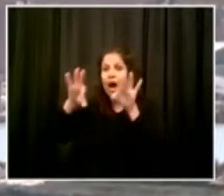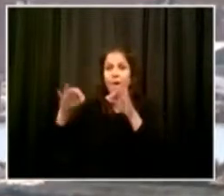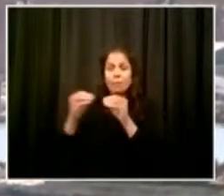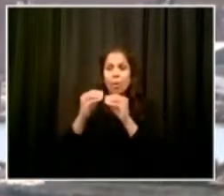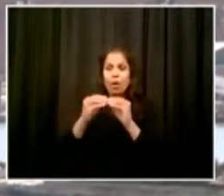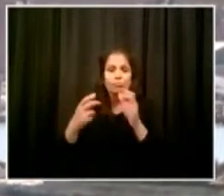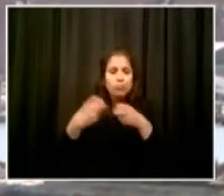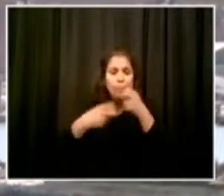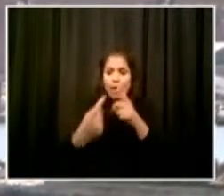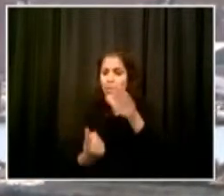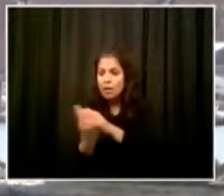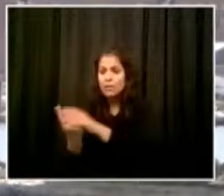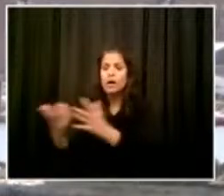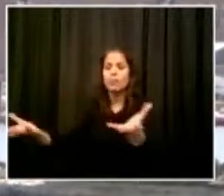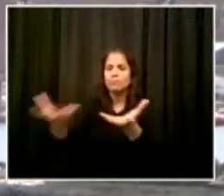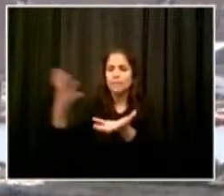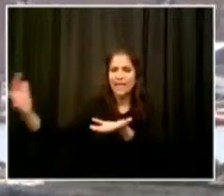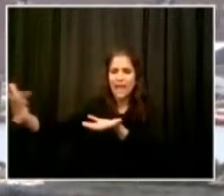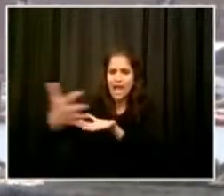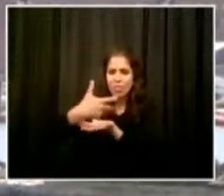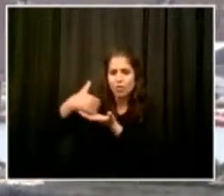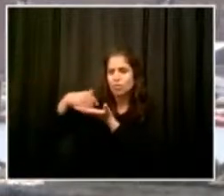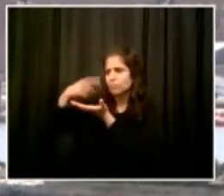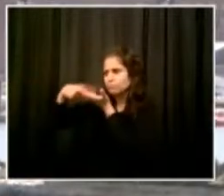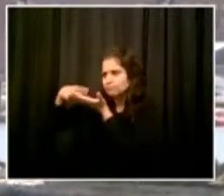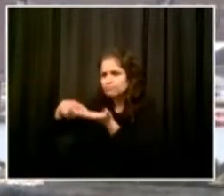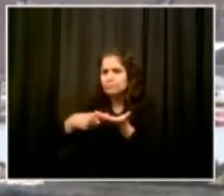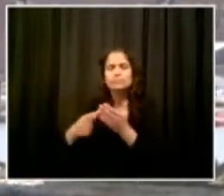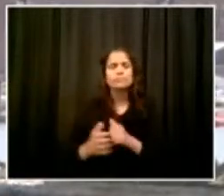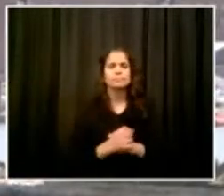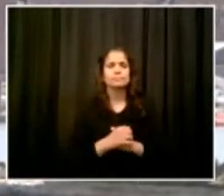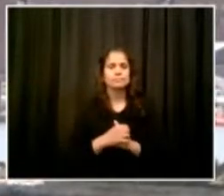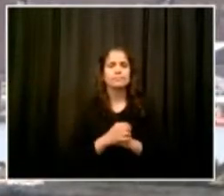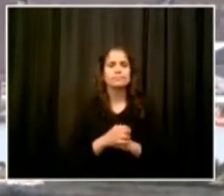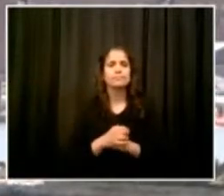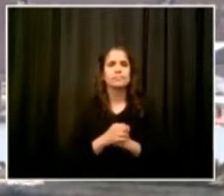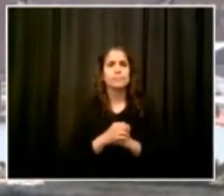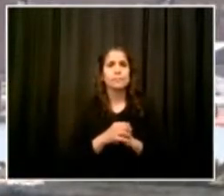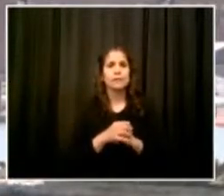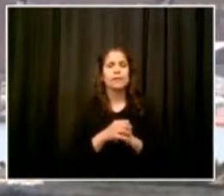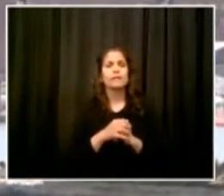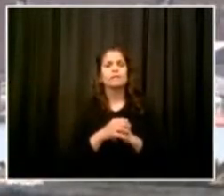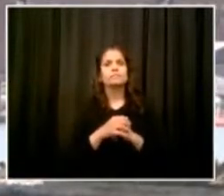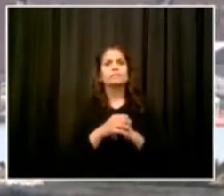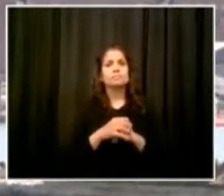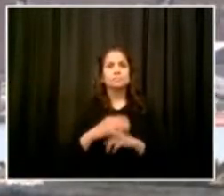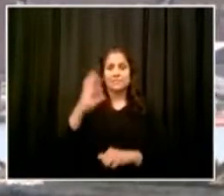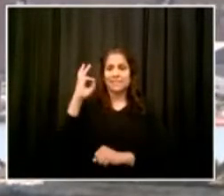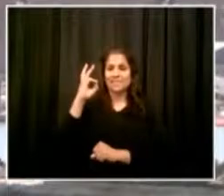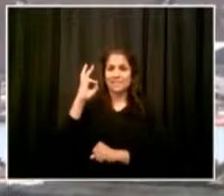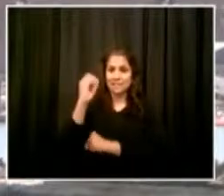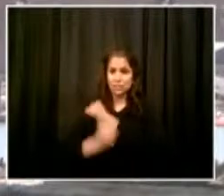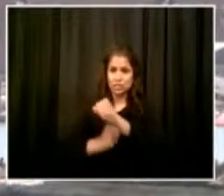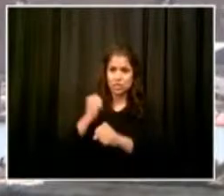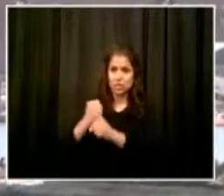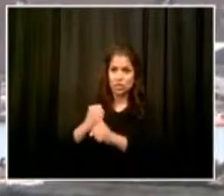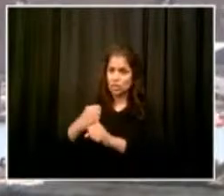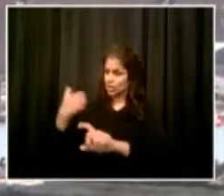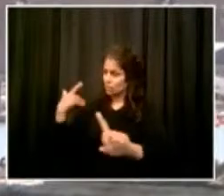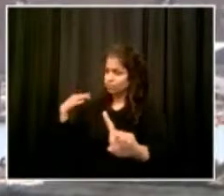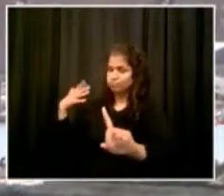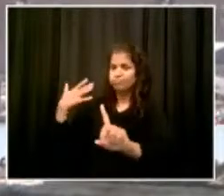we can do in the next year and a half in a transformative moment in our history. So I reach out a hand to anyone who wants to do that work together.